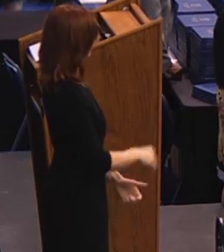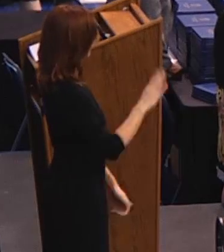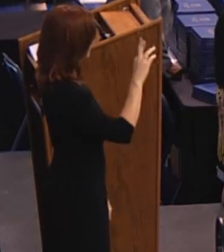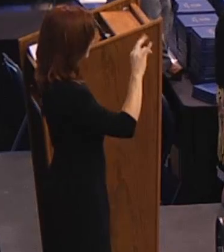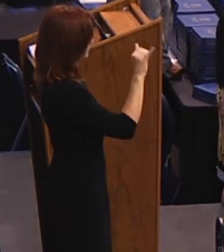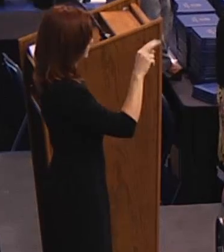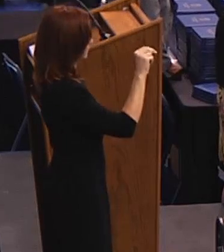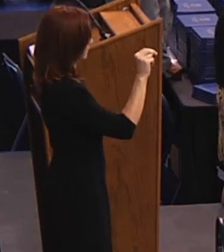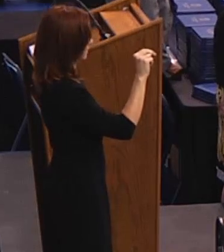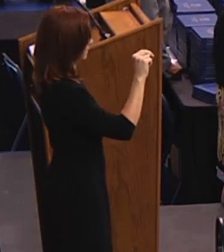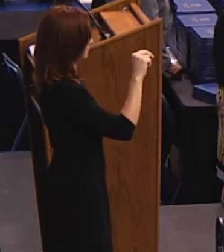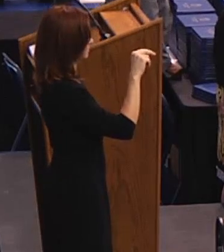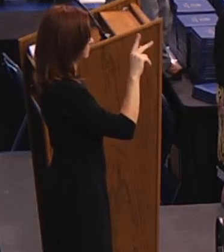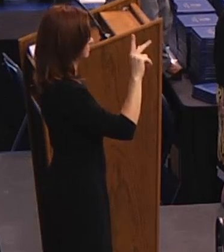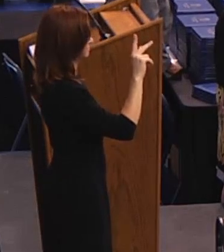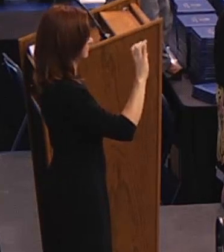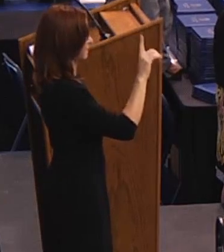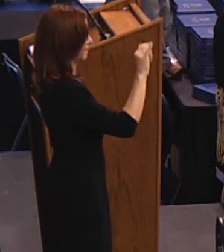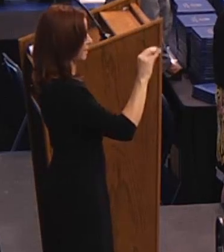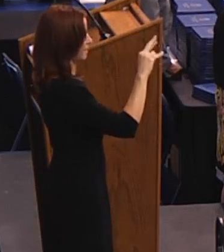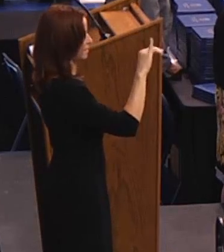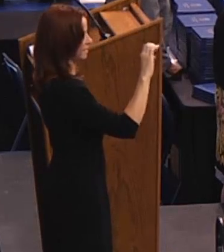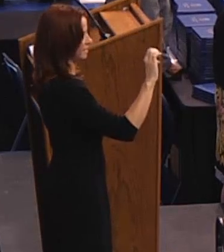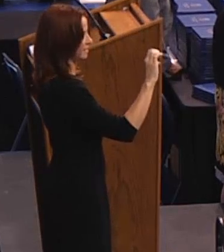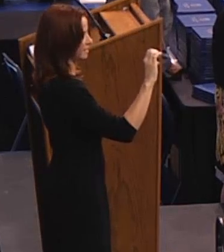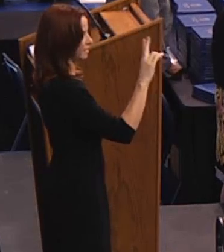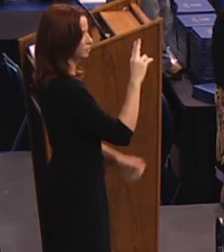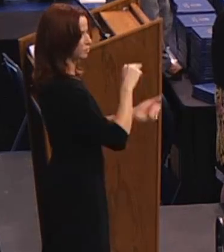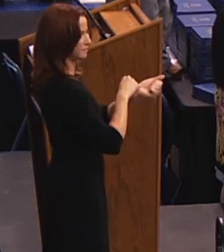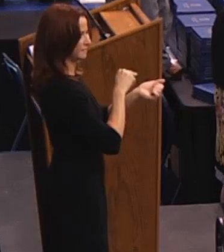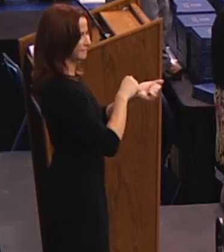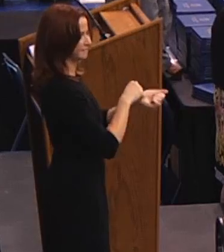Brianne Claire Lee, nursing.